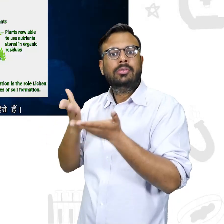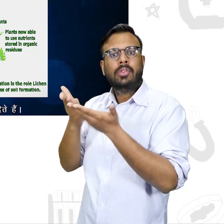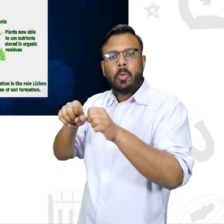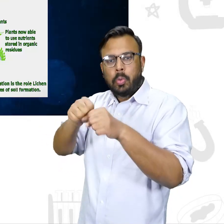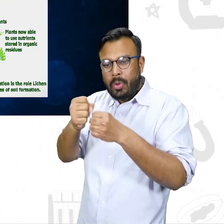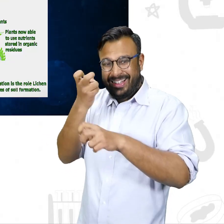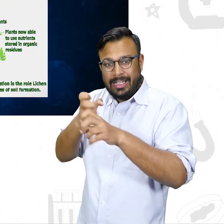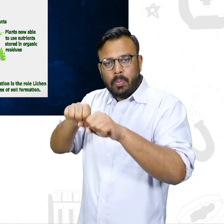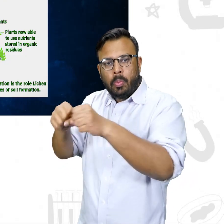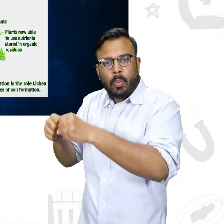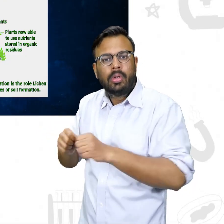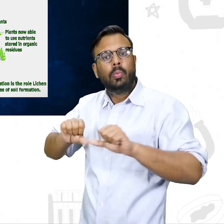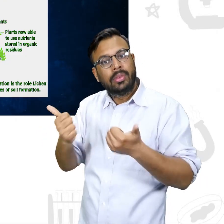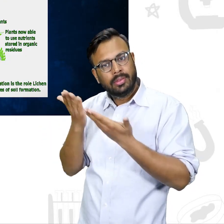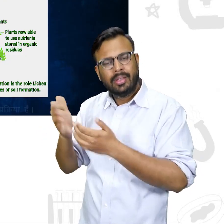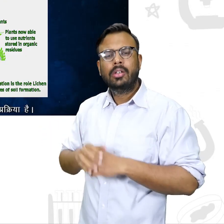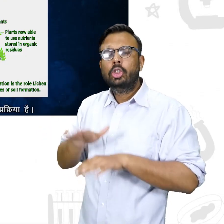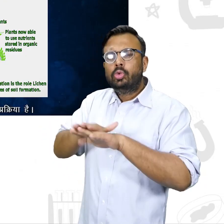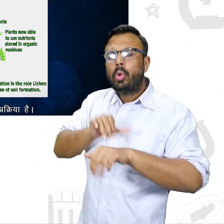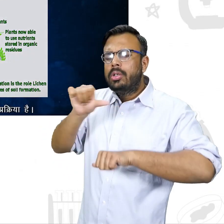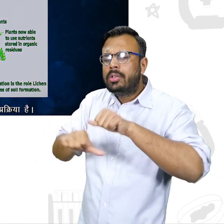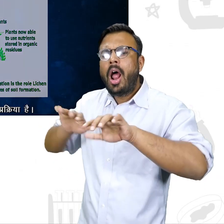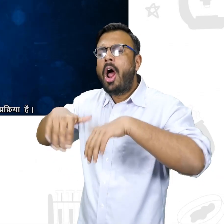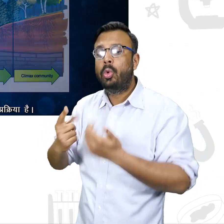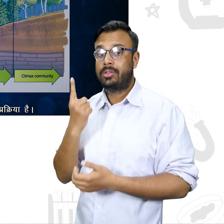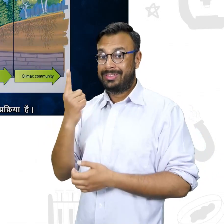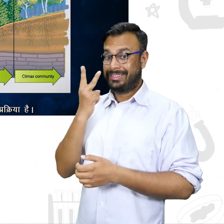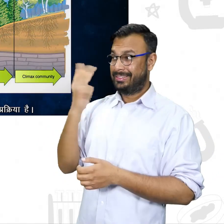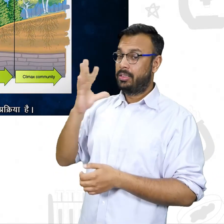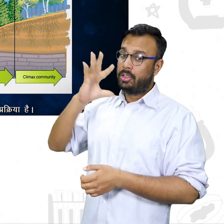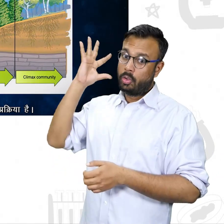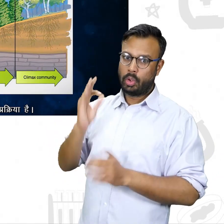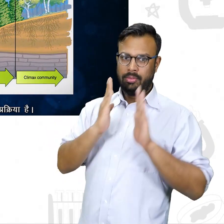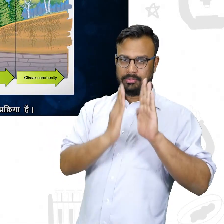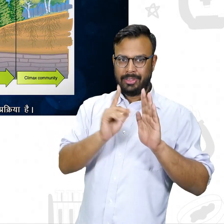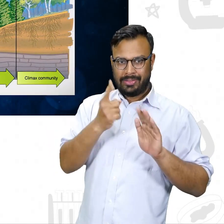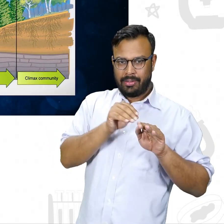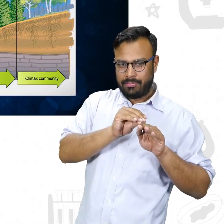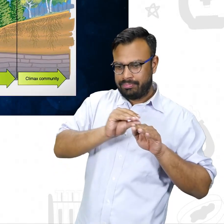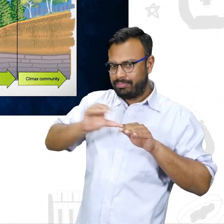particles. It's a very slow process, but it is one of the important processes going on in the nature.